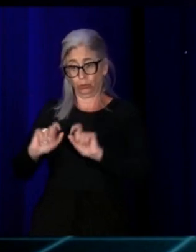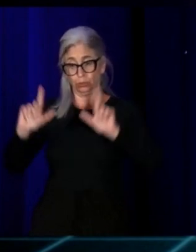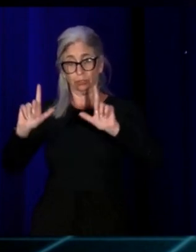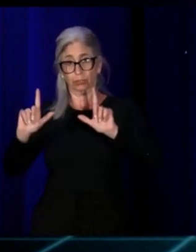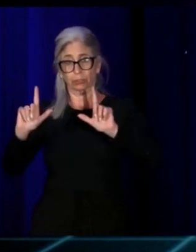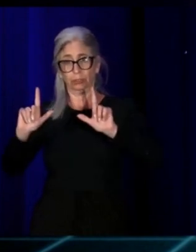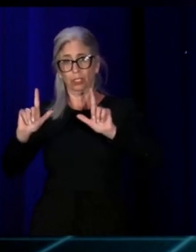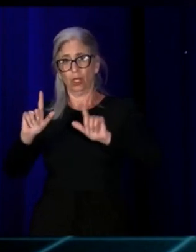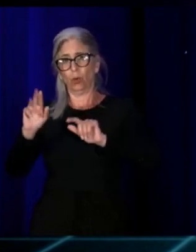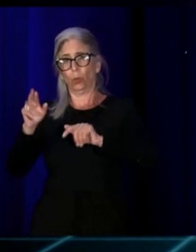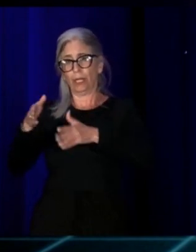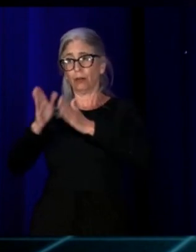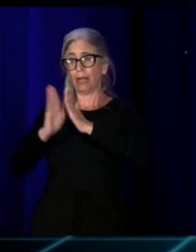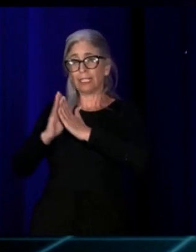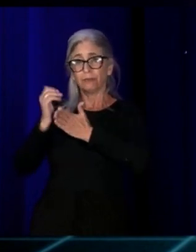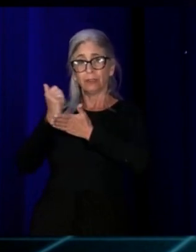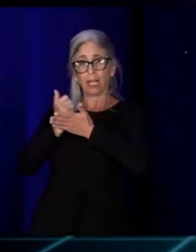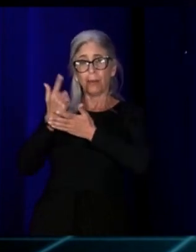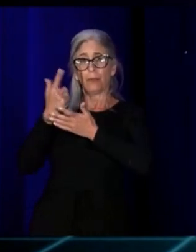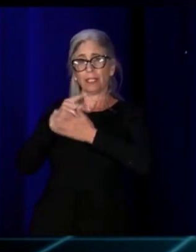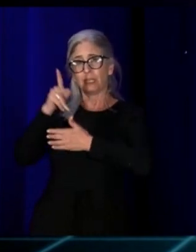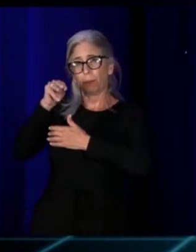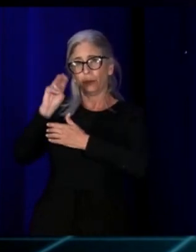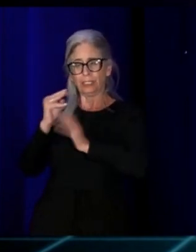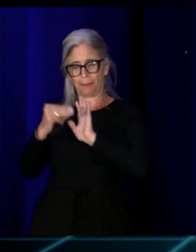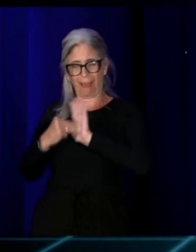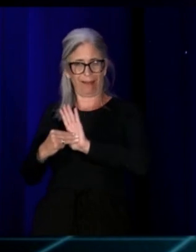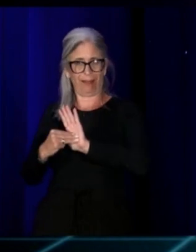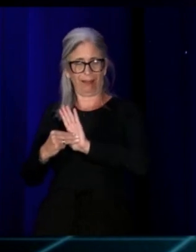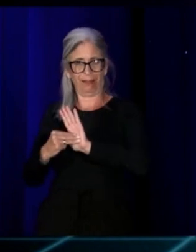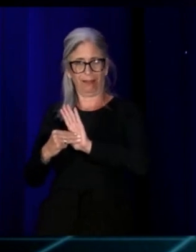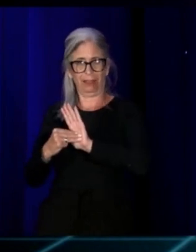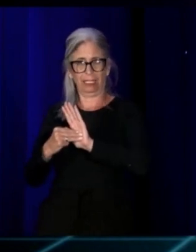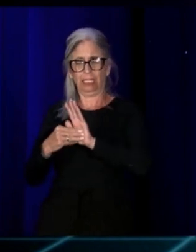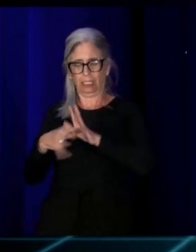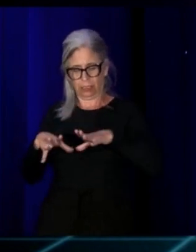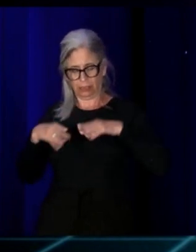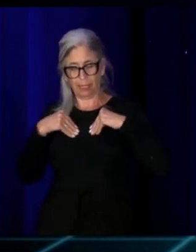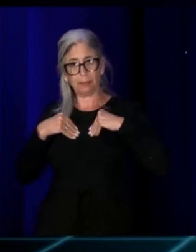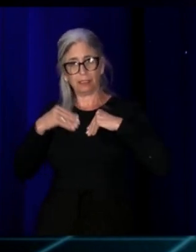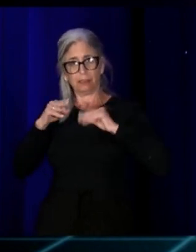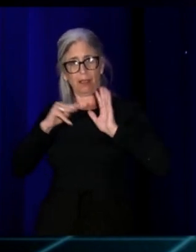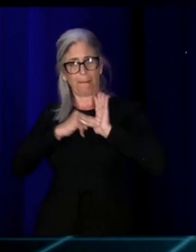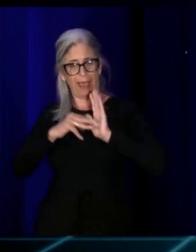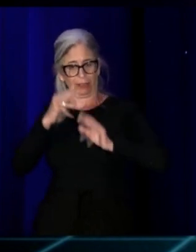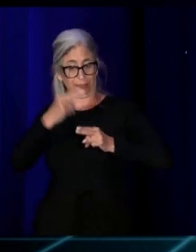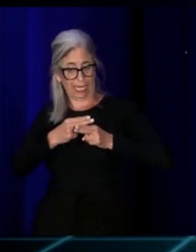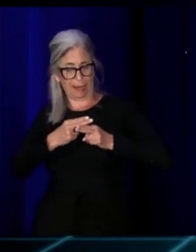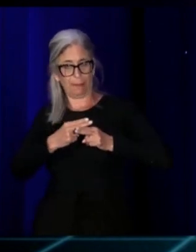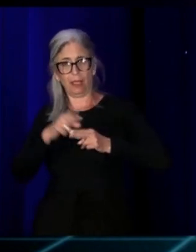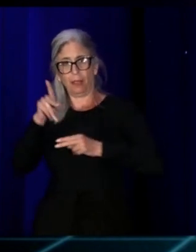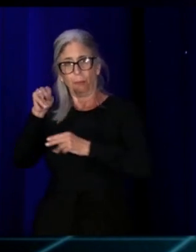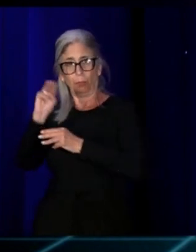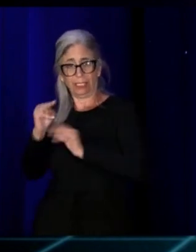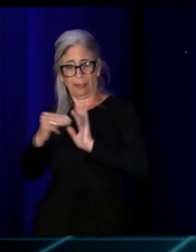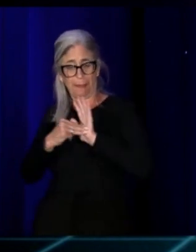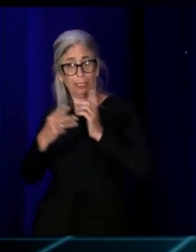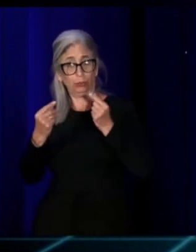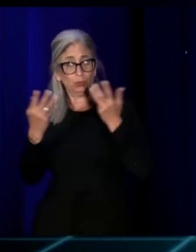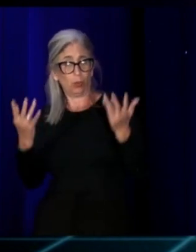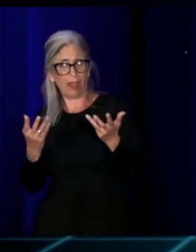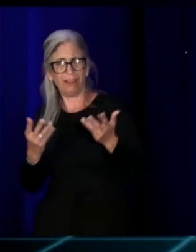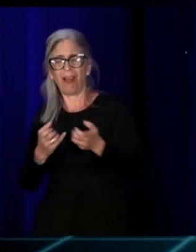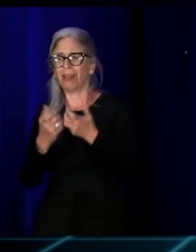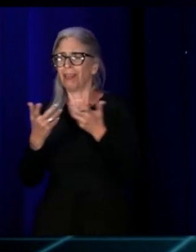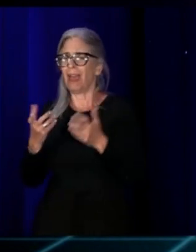rendering something that's just a Prisma model, and it takes in a model name. And what Prisma model does is it does a